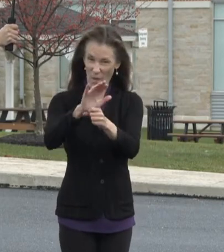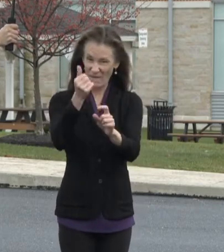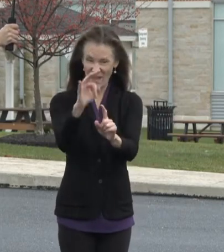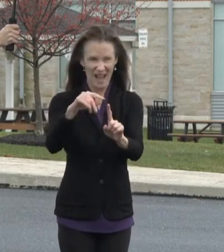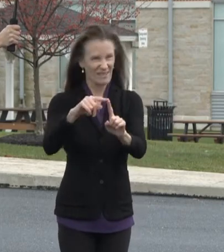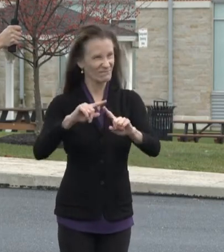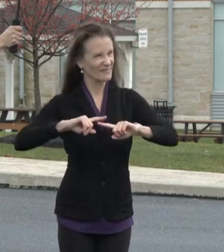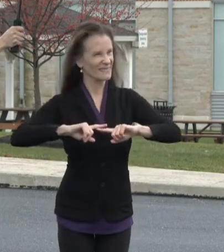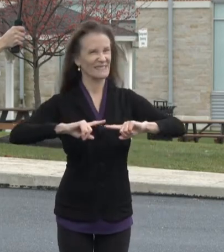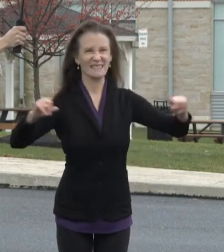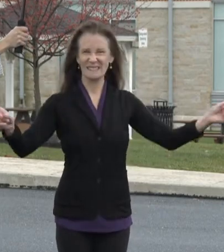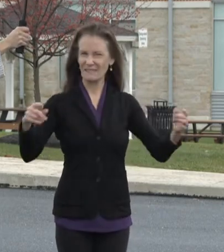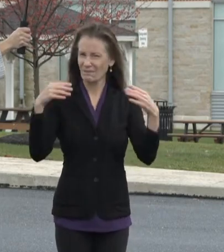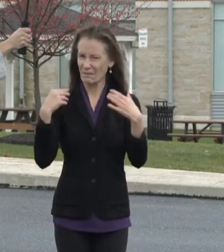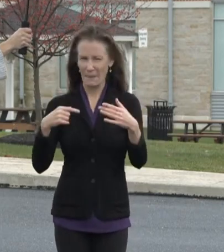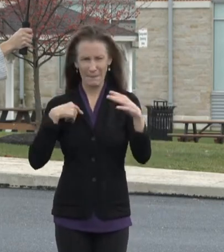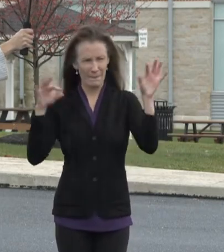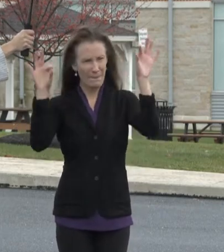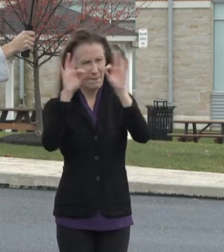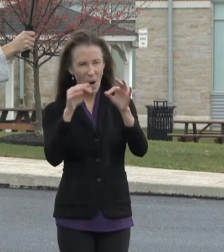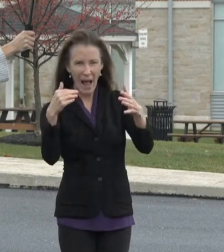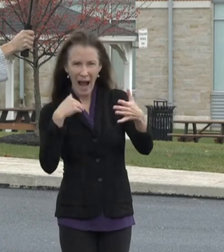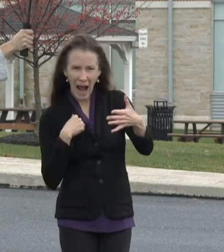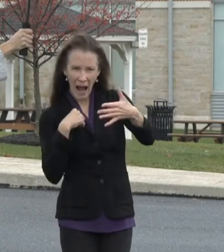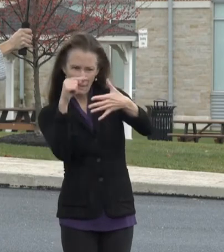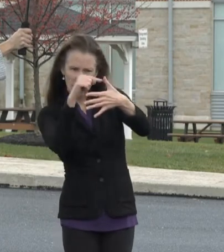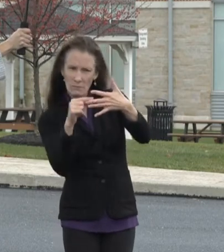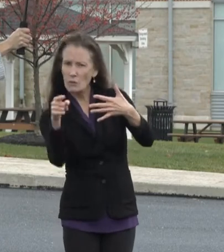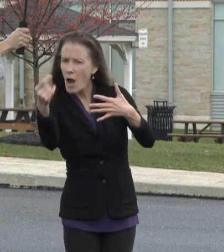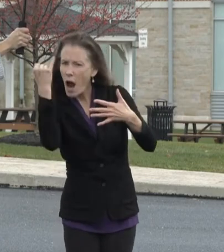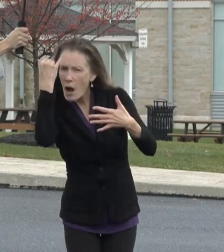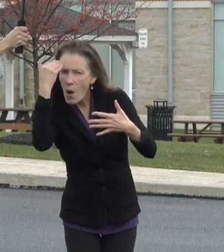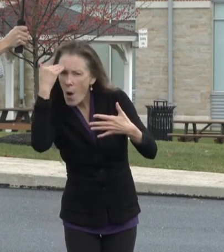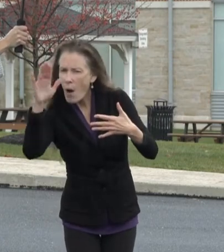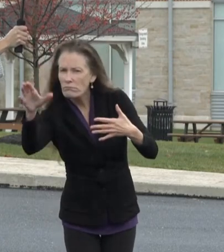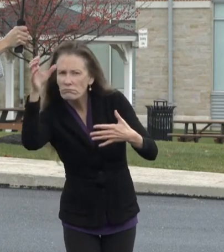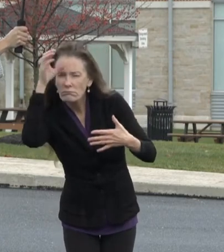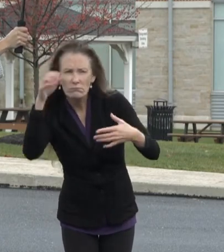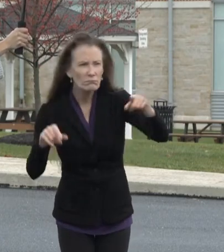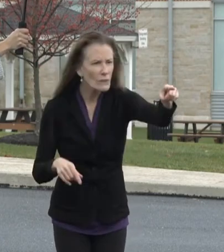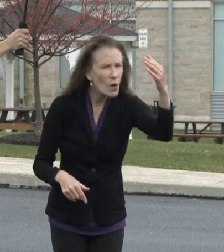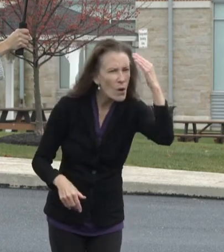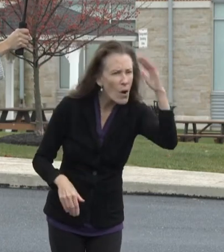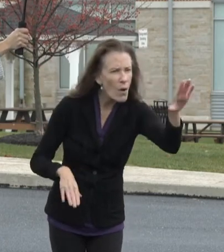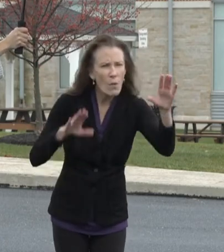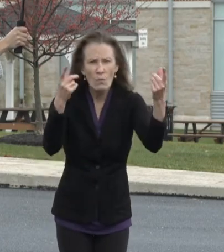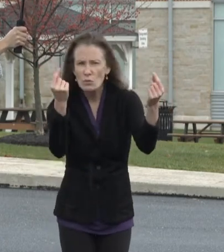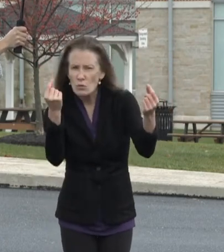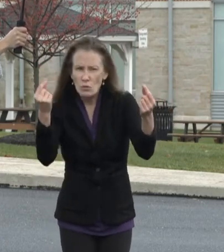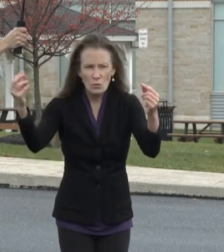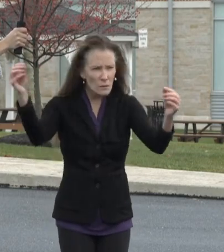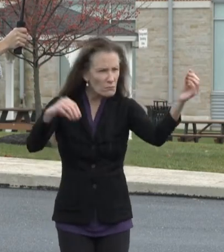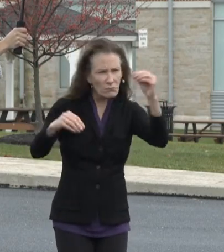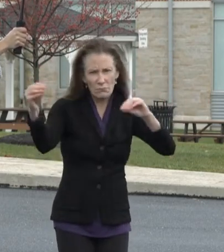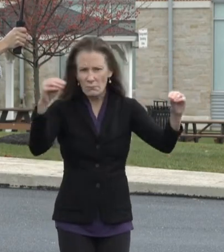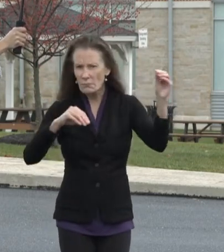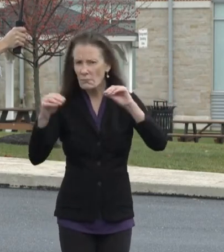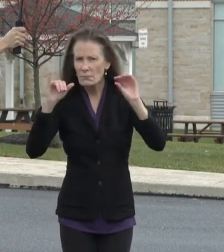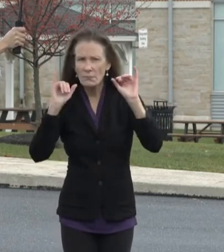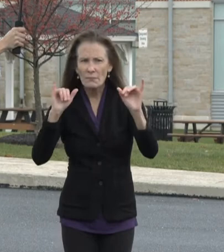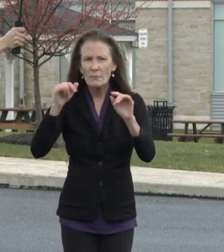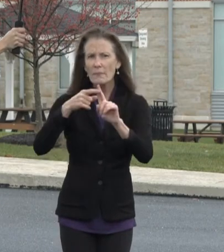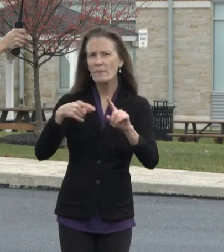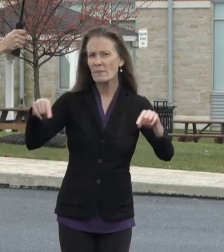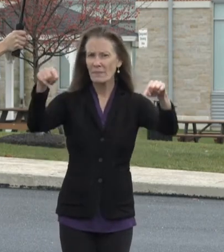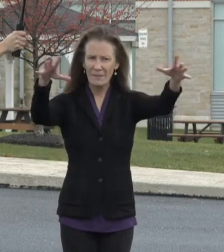requires specific public health expertise to effectively manage. This response is led at the federal level by the Department of Health and Human